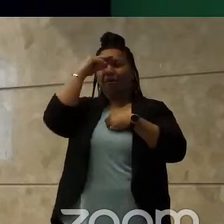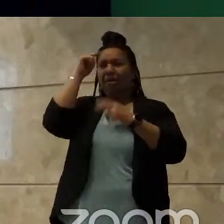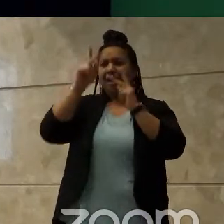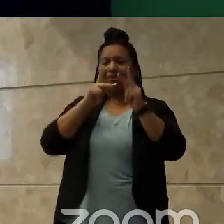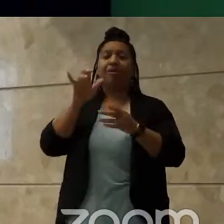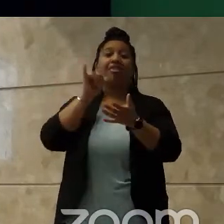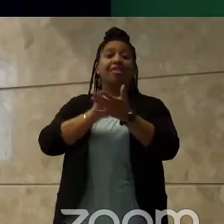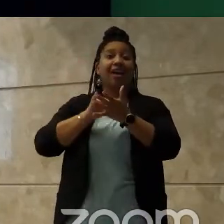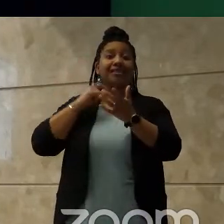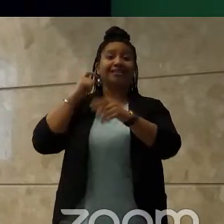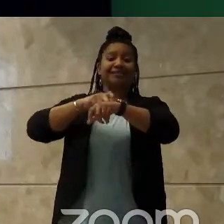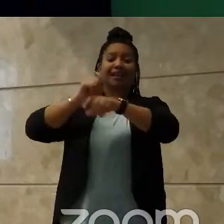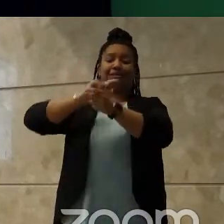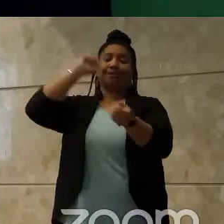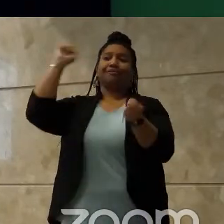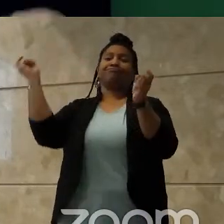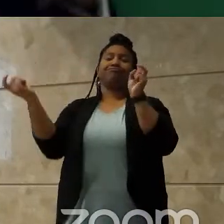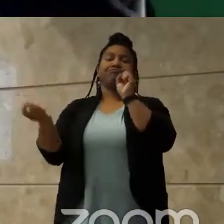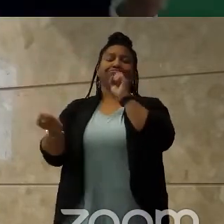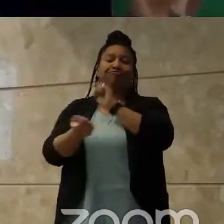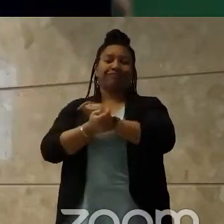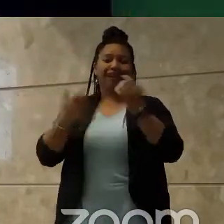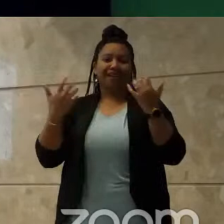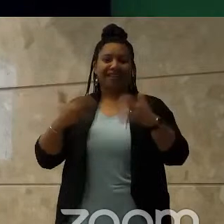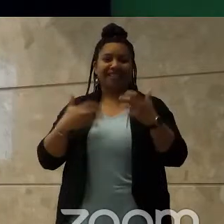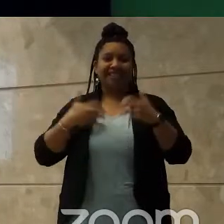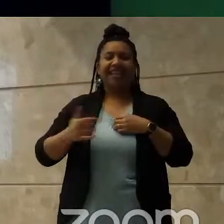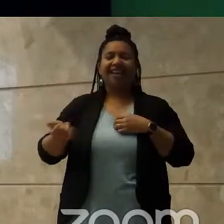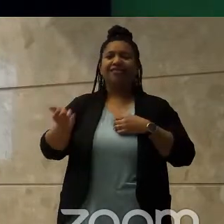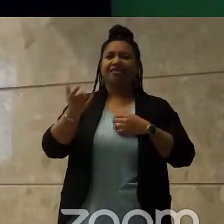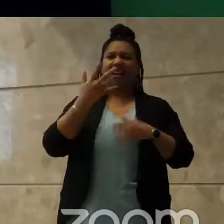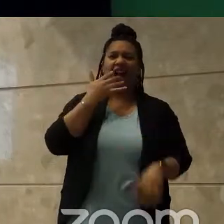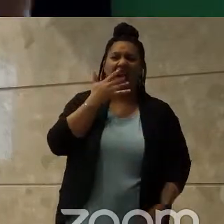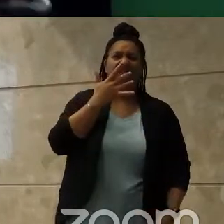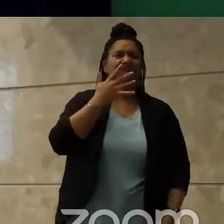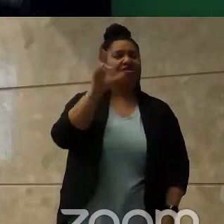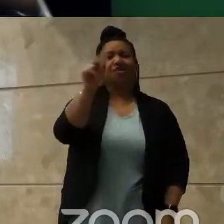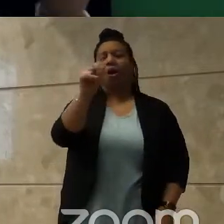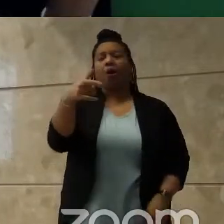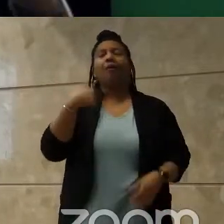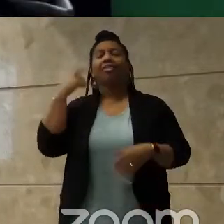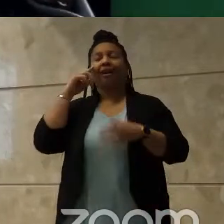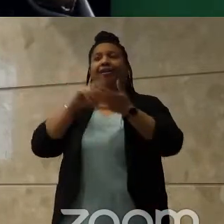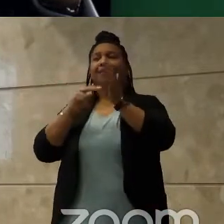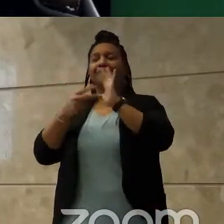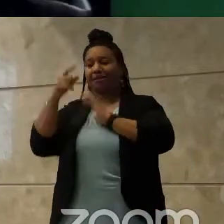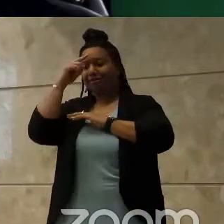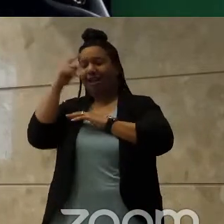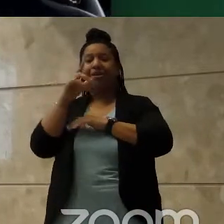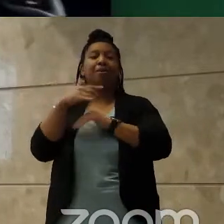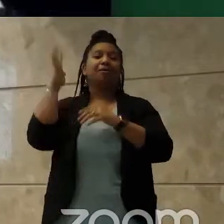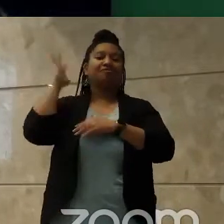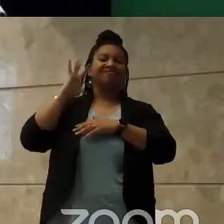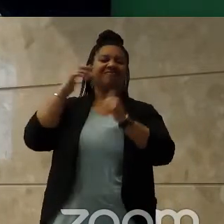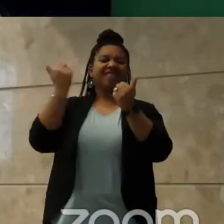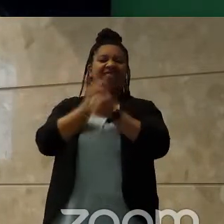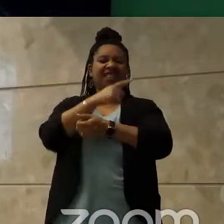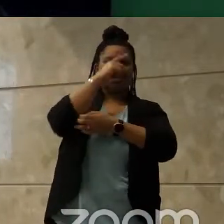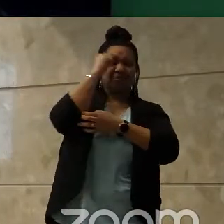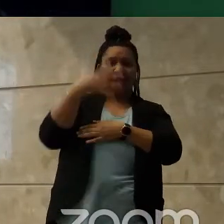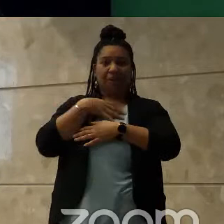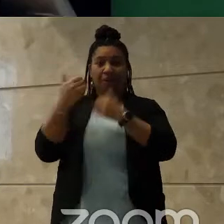That's how far we've come, folks. The idea of colors? No, nobody understood that. But at that point, everything was black and white. So what percent of